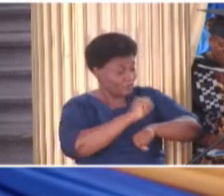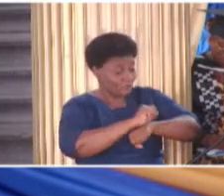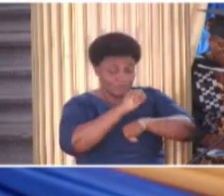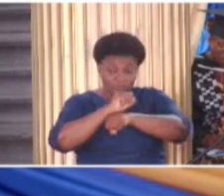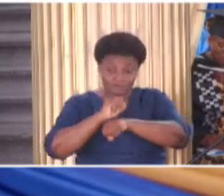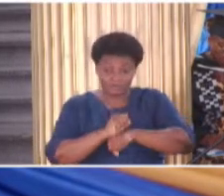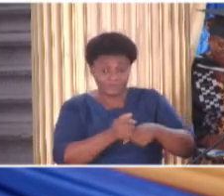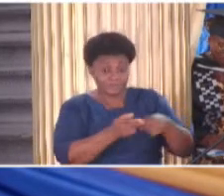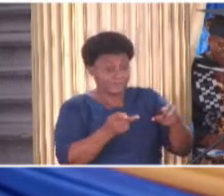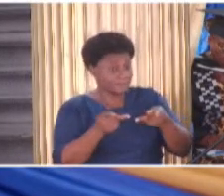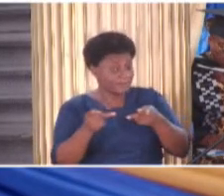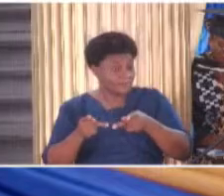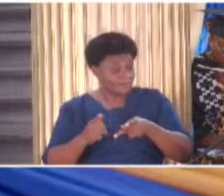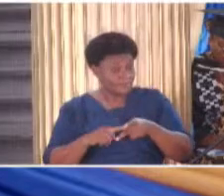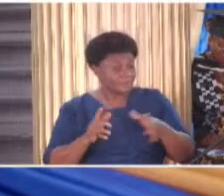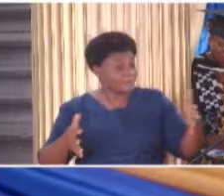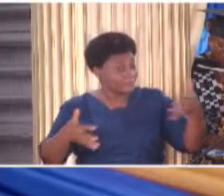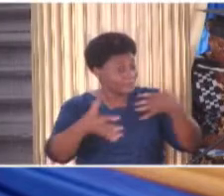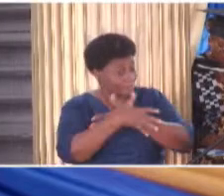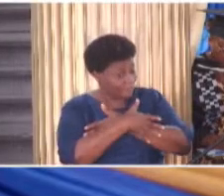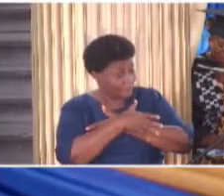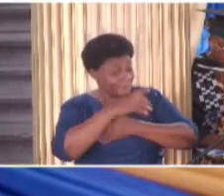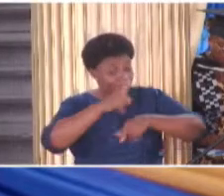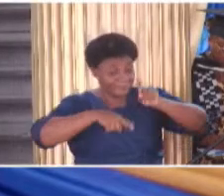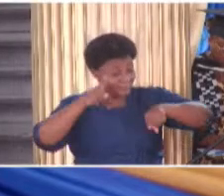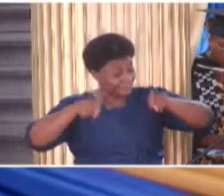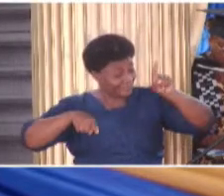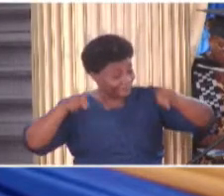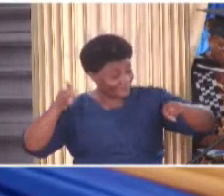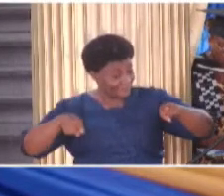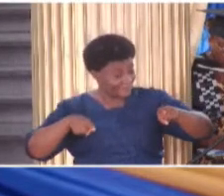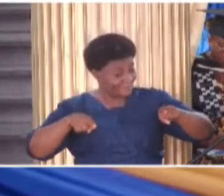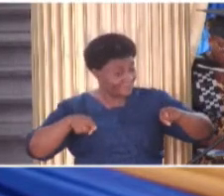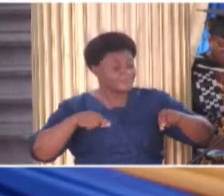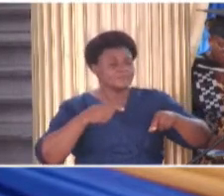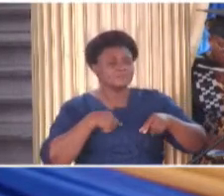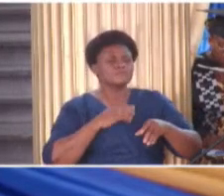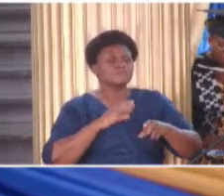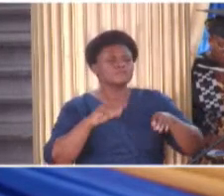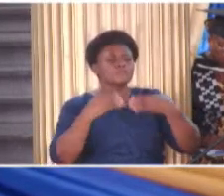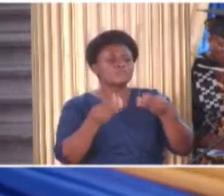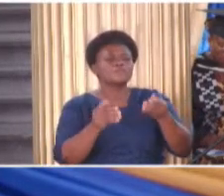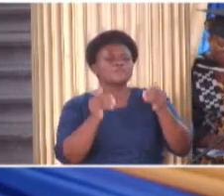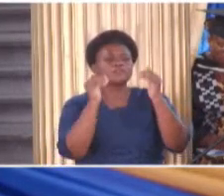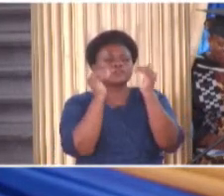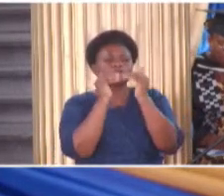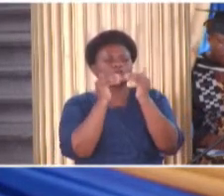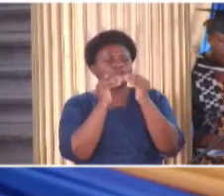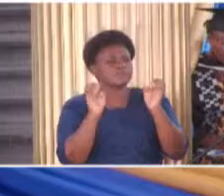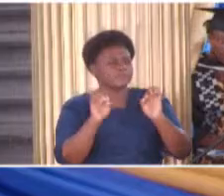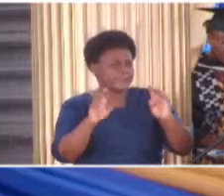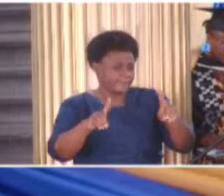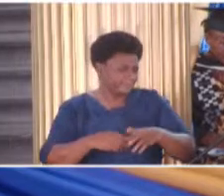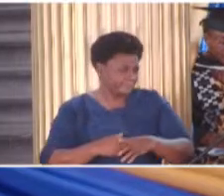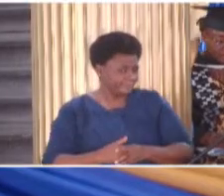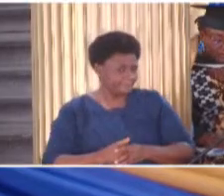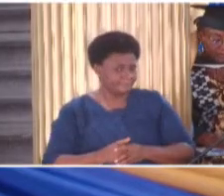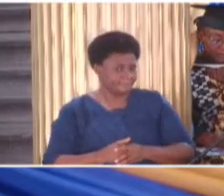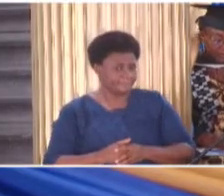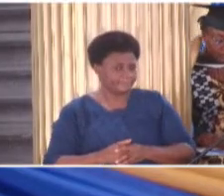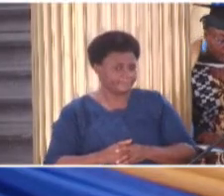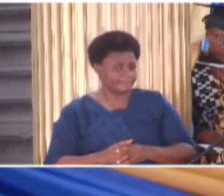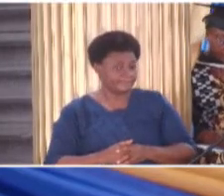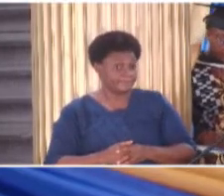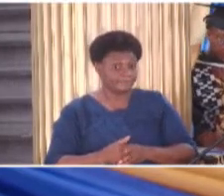workplaces that embrace diversity and offer equal opportunities. If